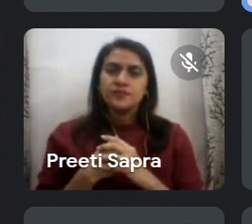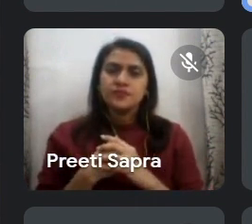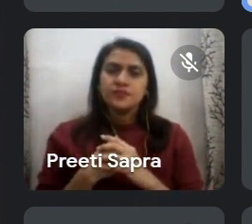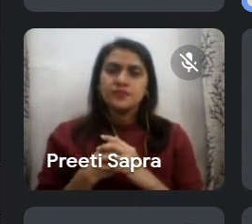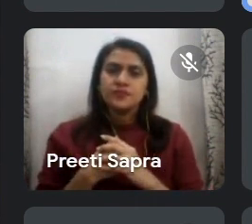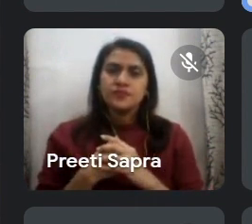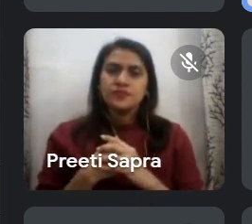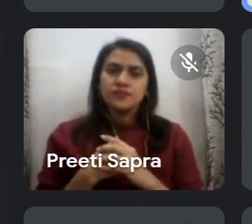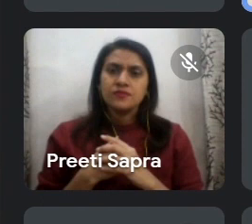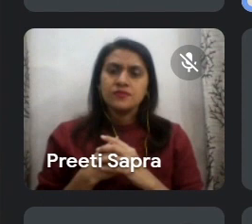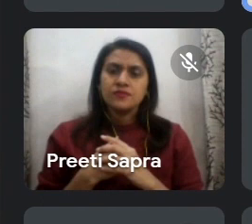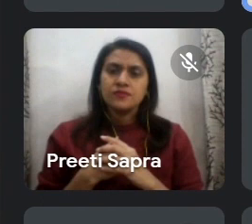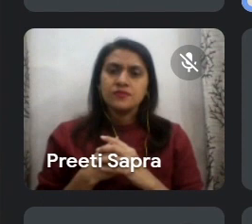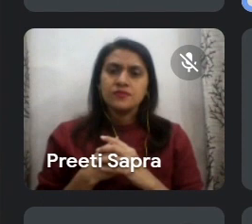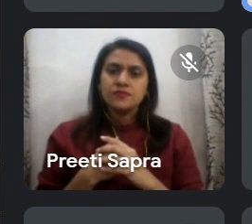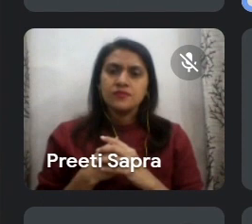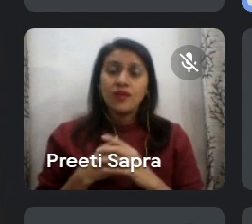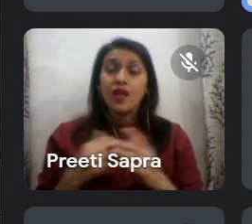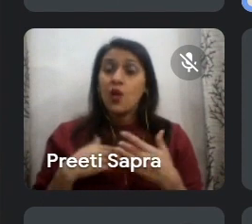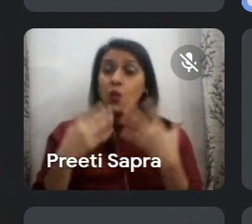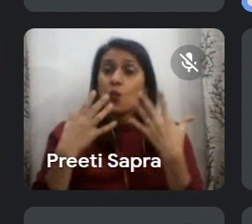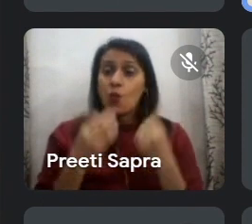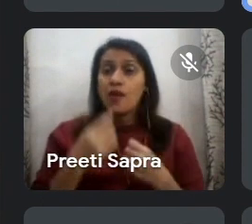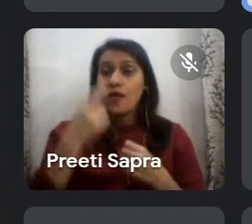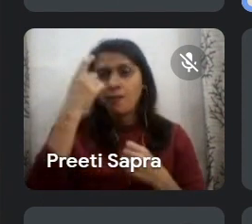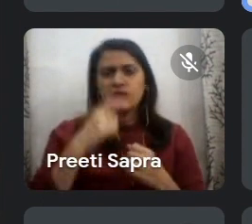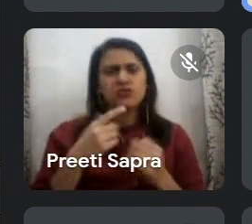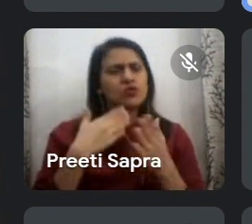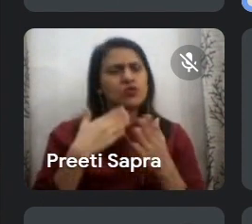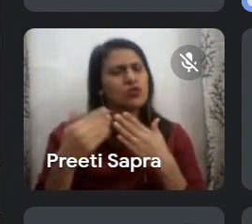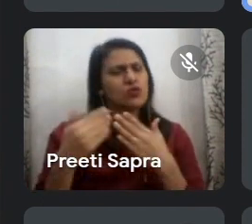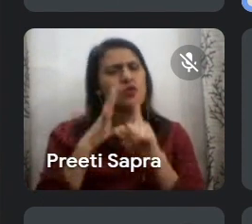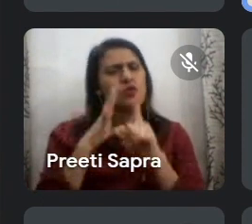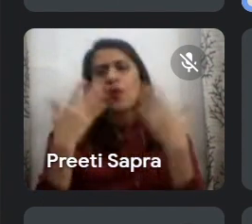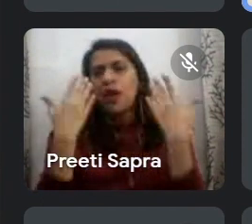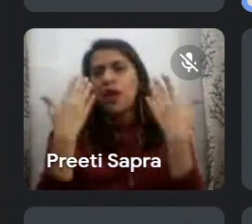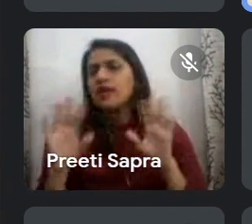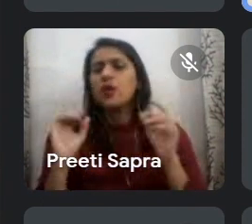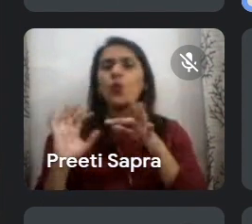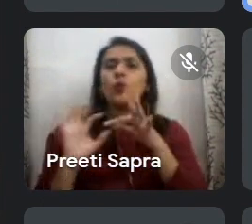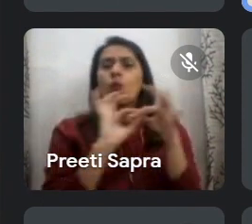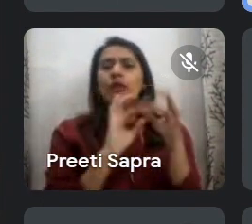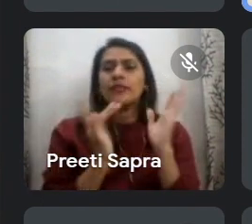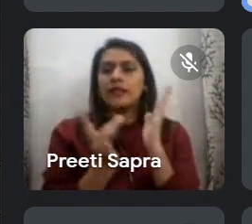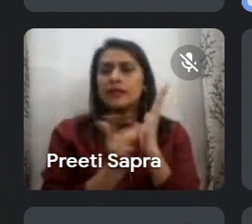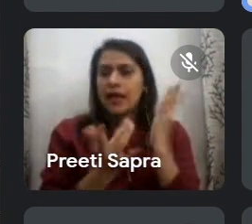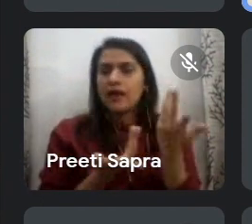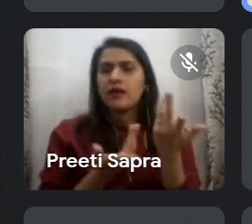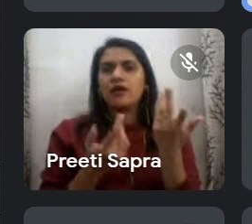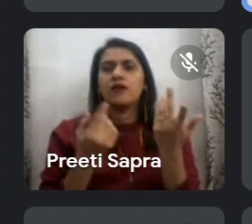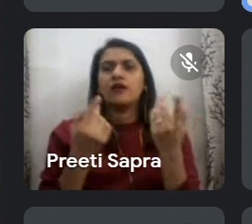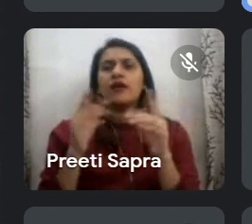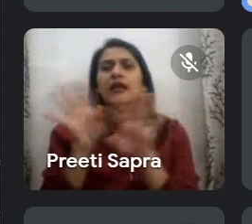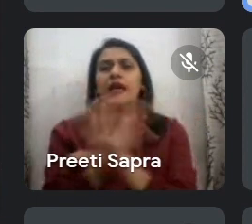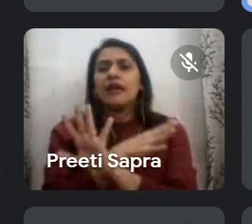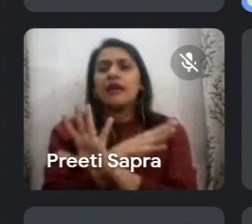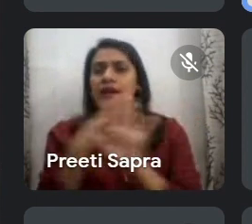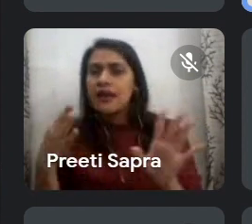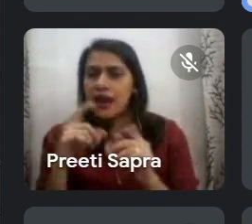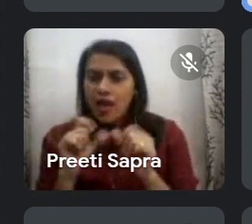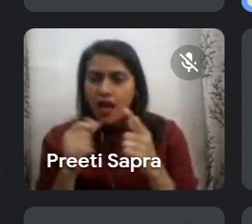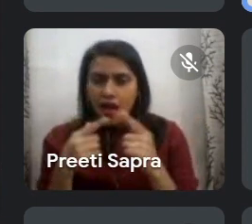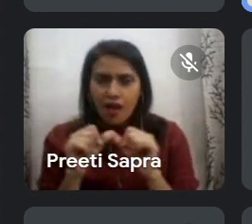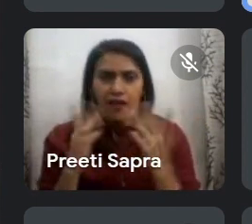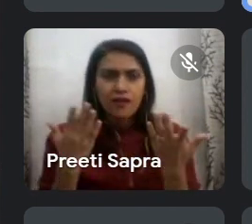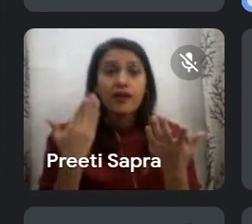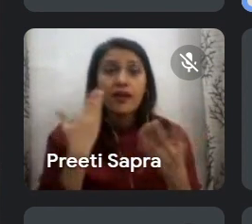I was there, this person who had to do anything with tech, anything with data, anything like that. And during that